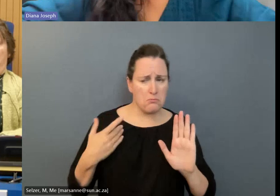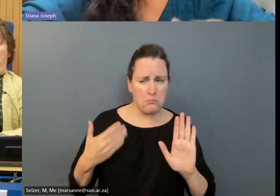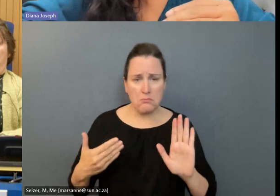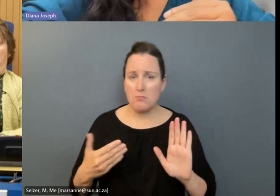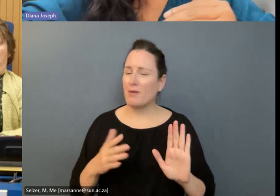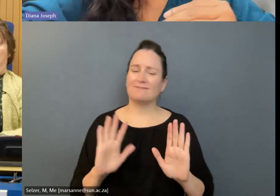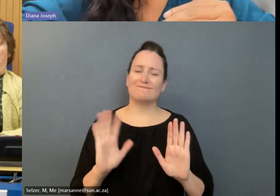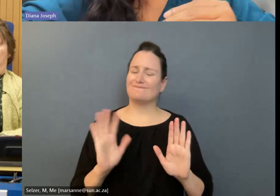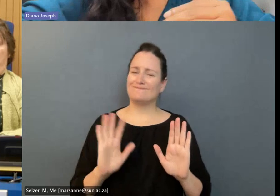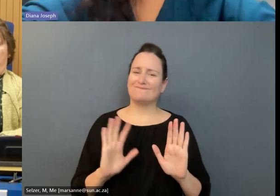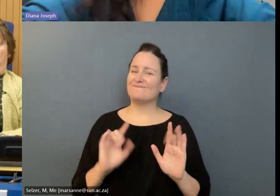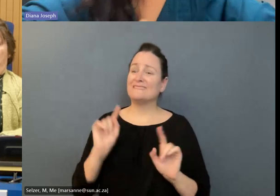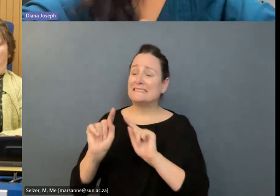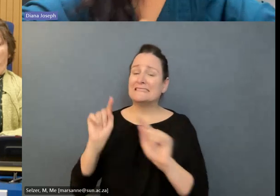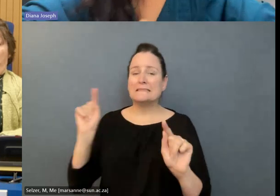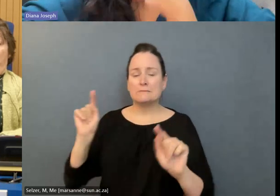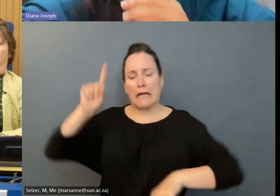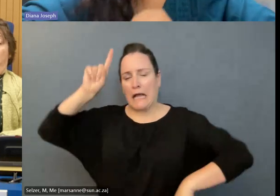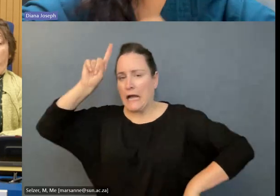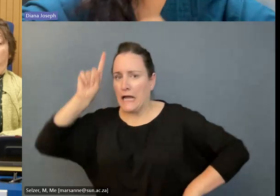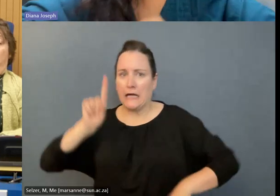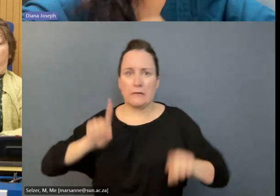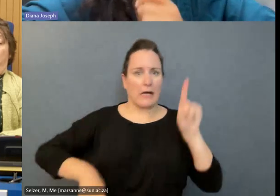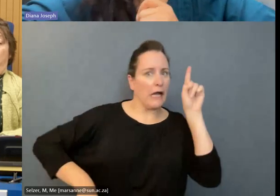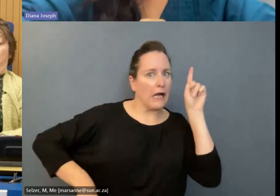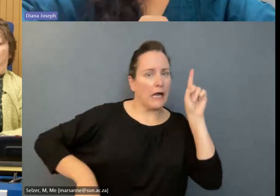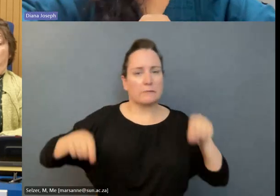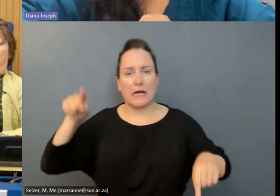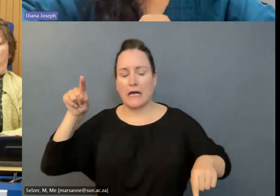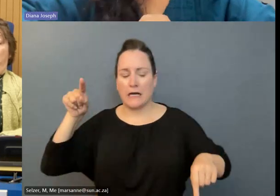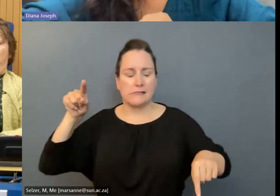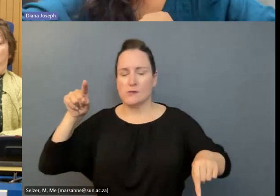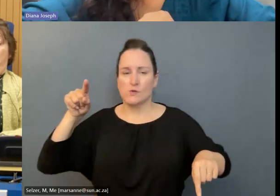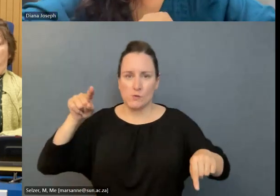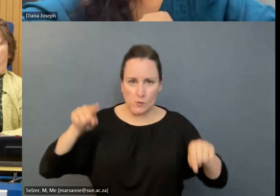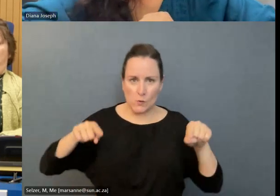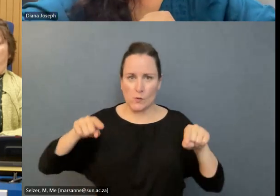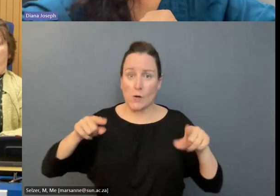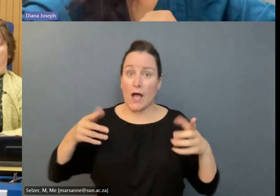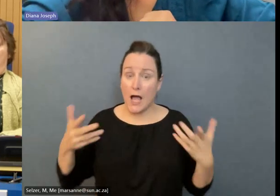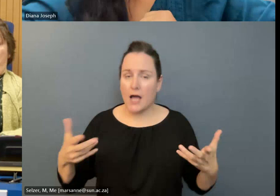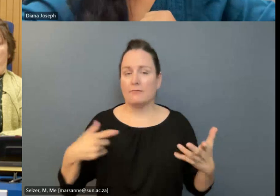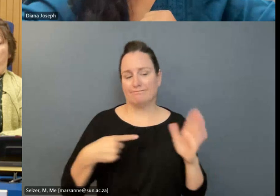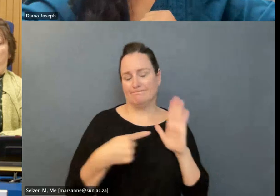that have shown them to be excelling in a whole lot of areas.